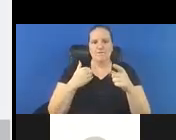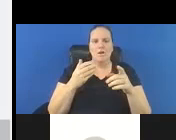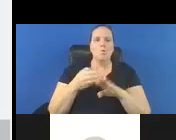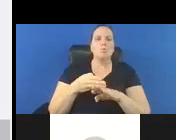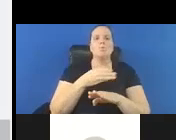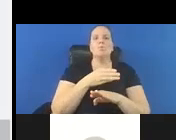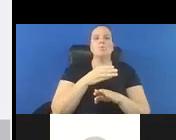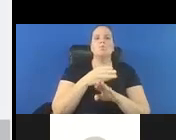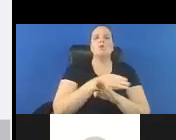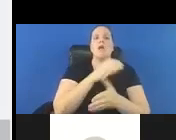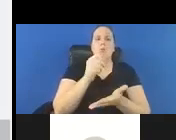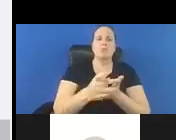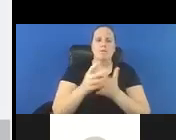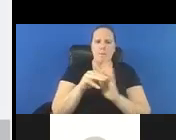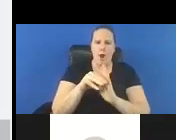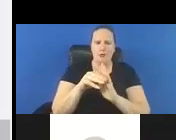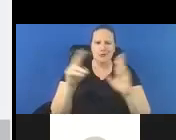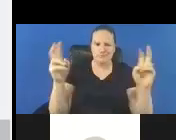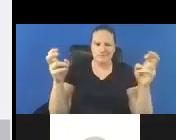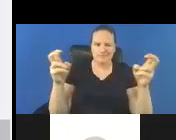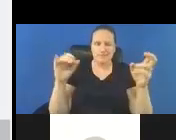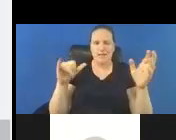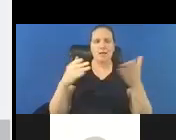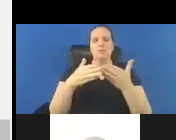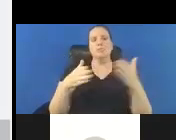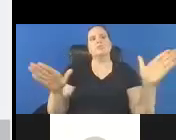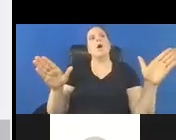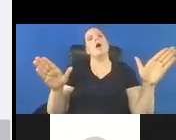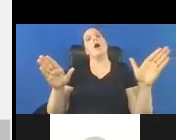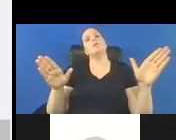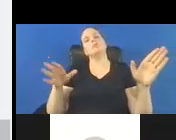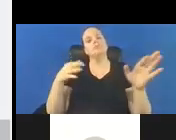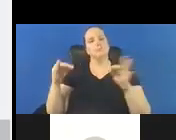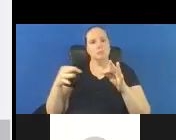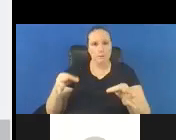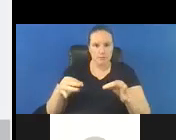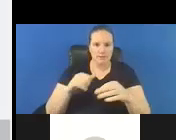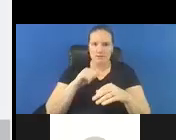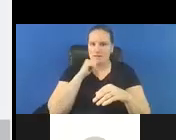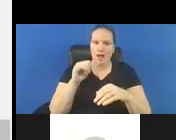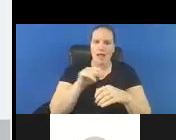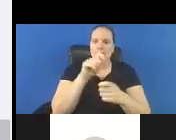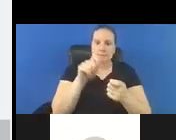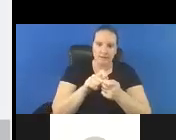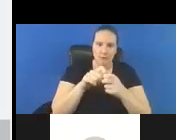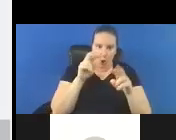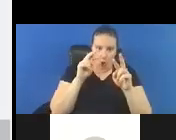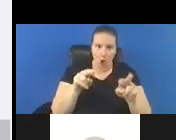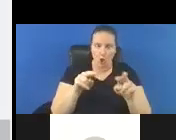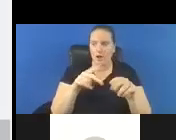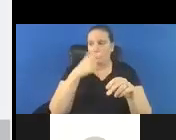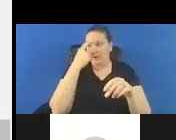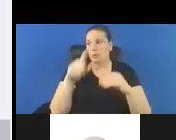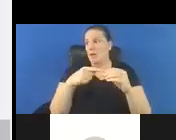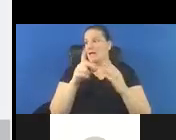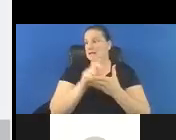pre-approved models in terms of more of like a broad general prescriptive, not like the specific look, because when I design